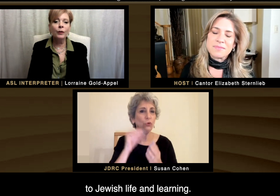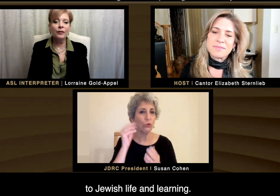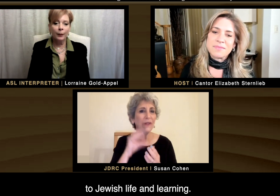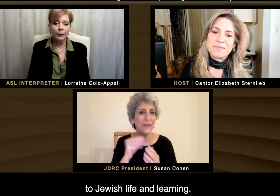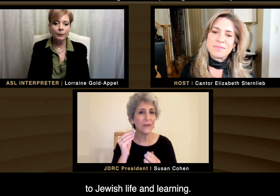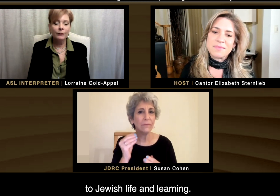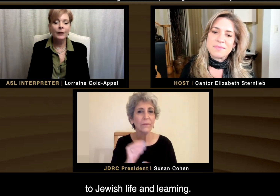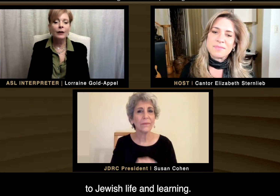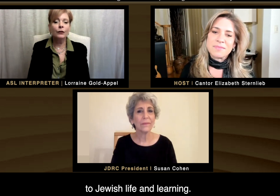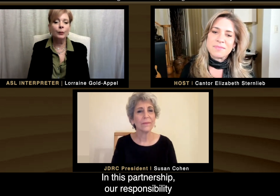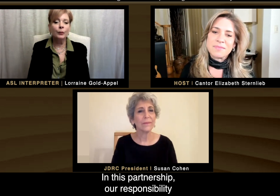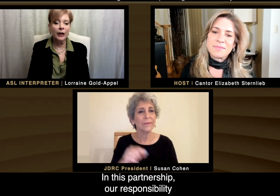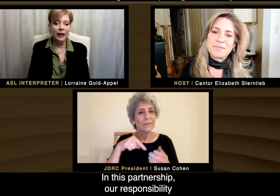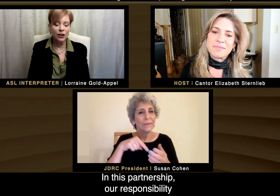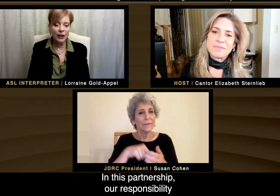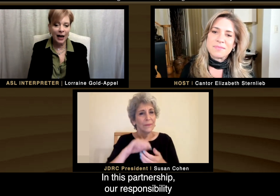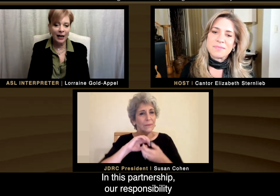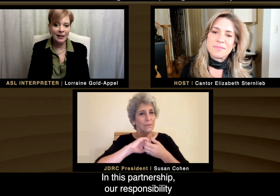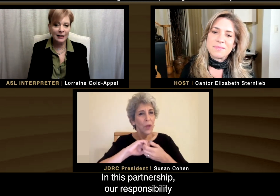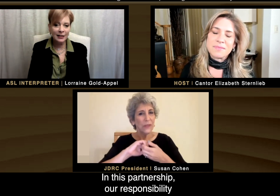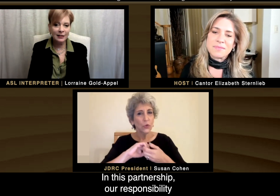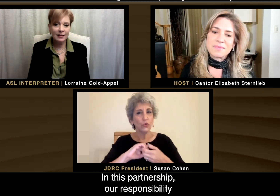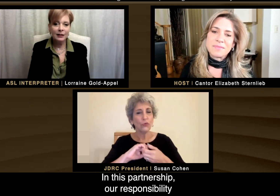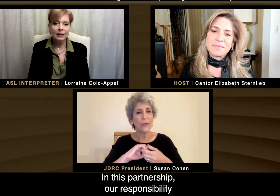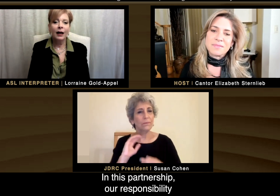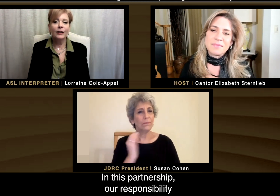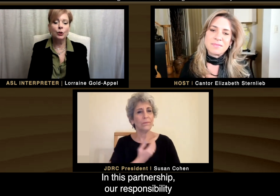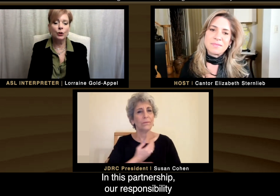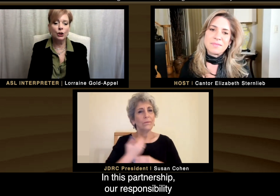We work with them for communication